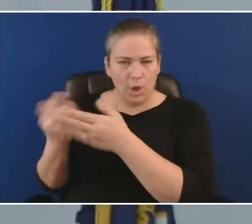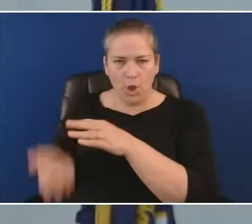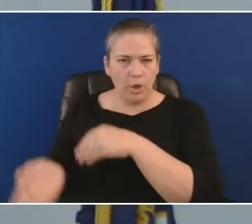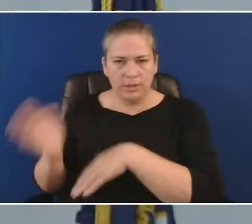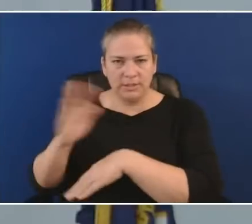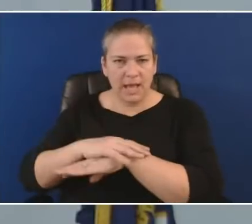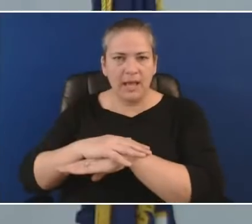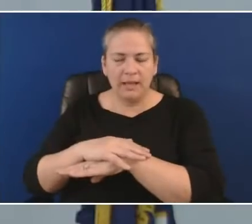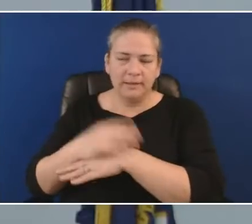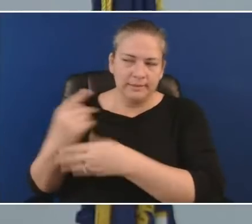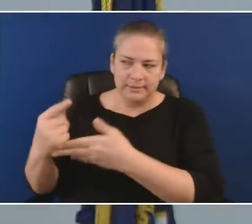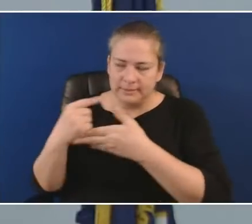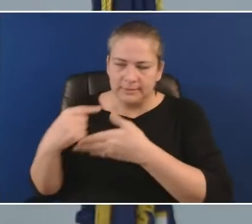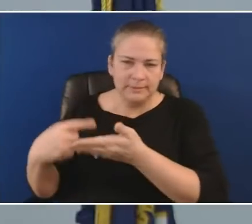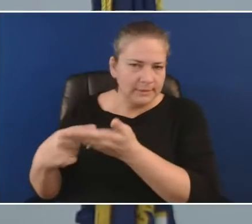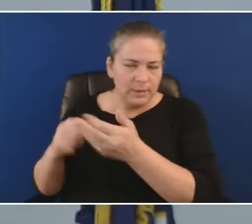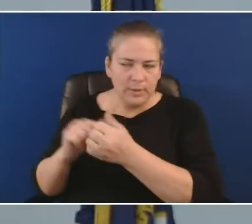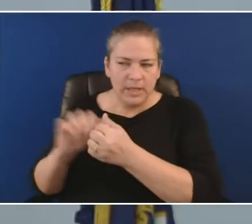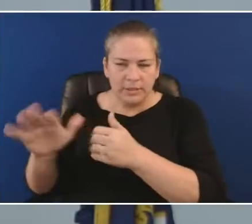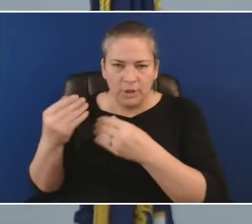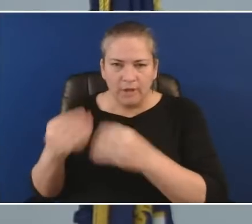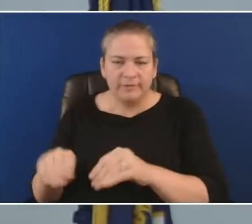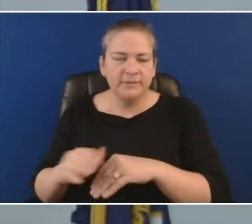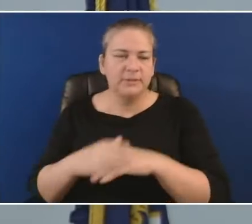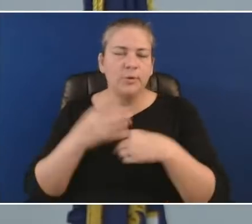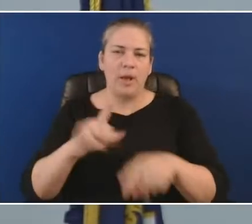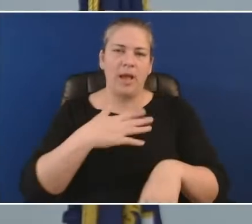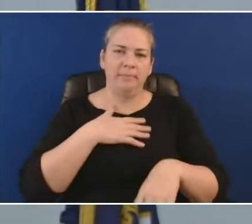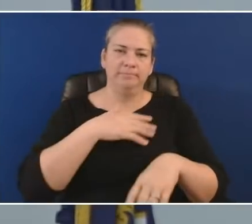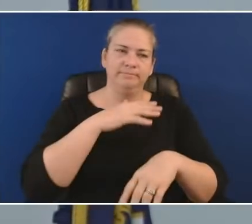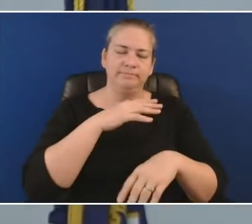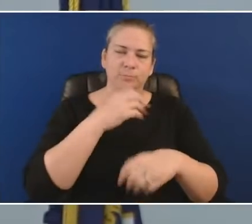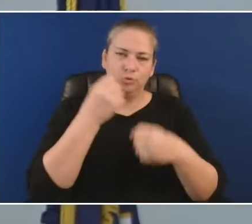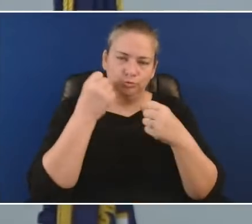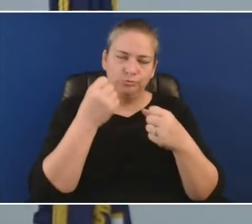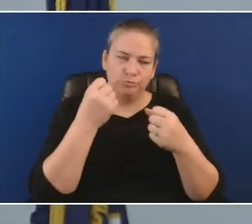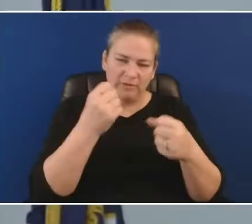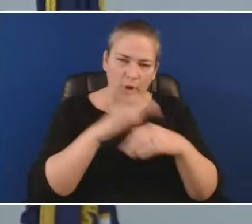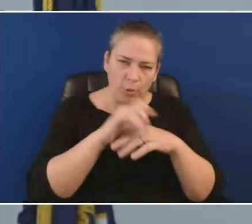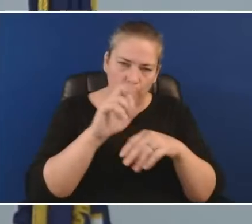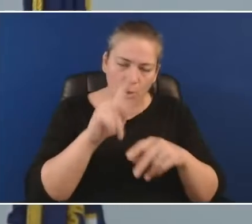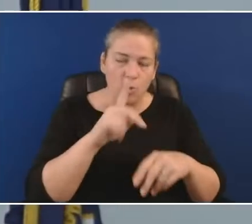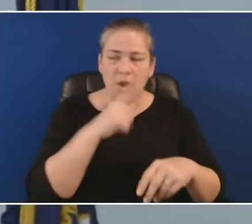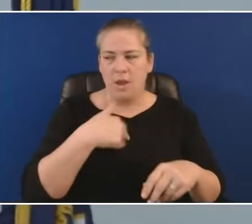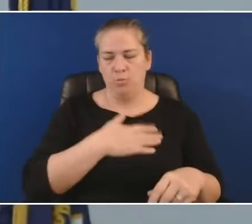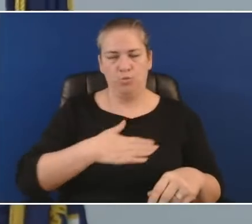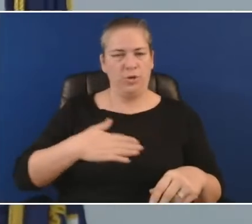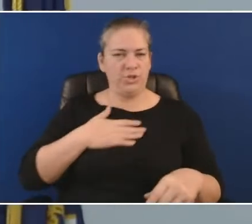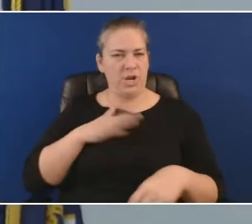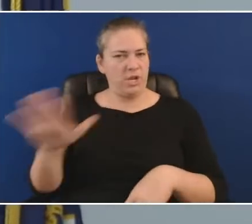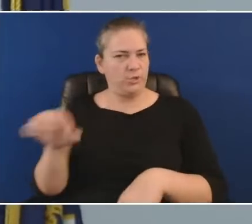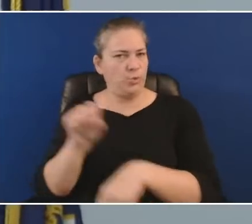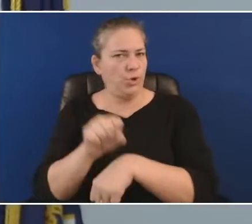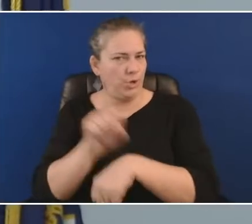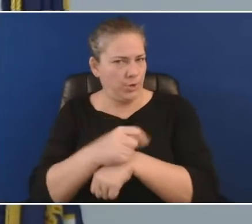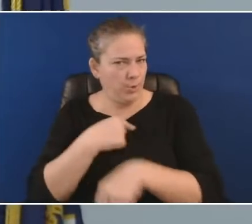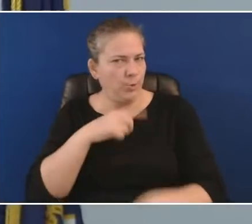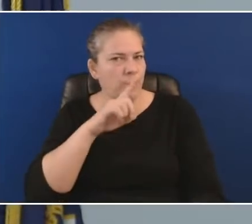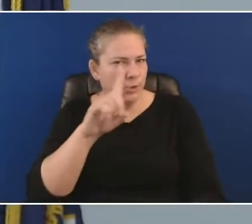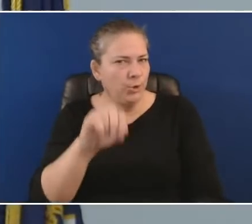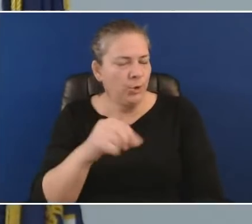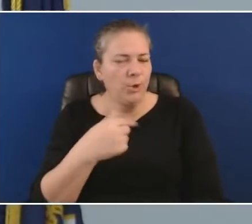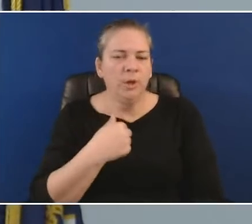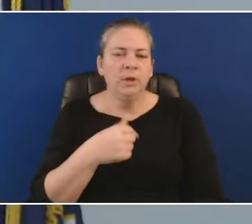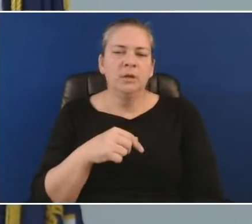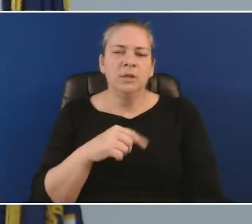I've been on the road. And I appreciate the job that he and everybody else have done. But Chief, Sheriff,